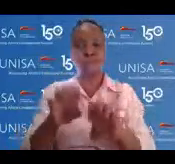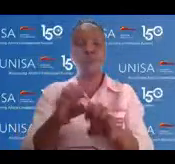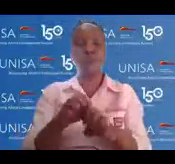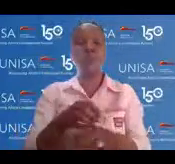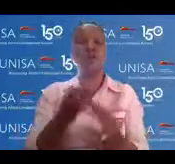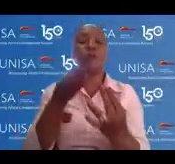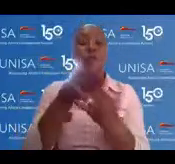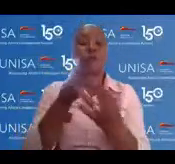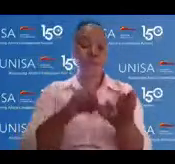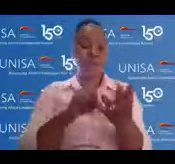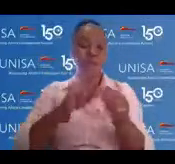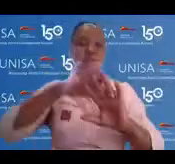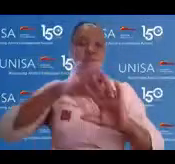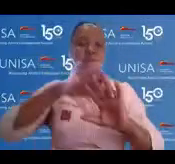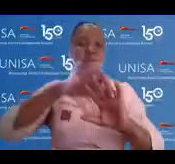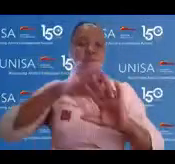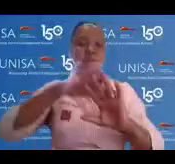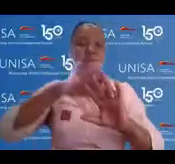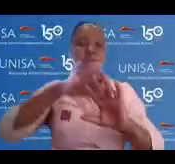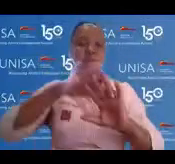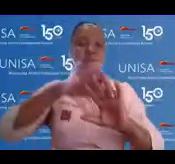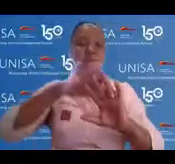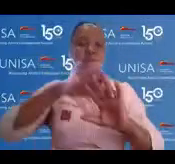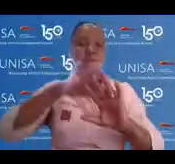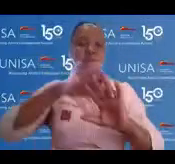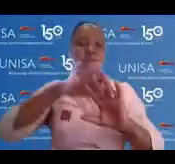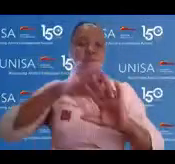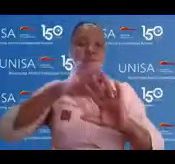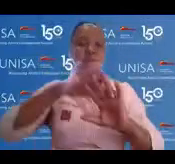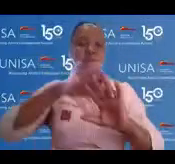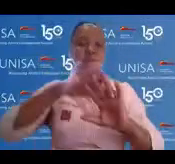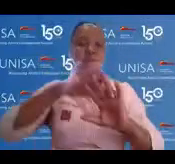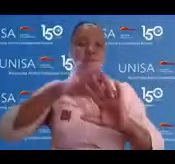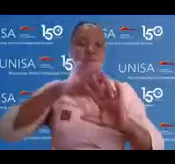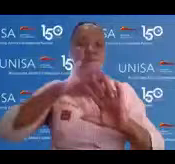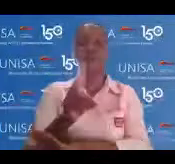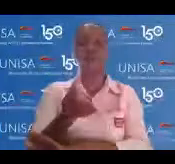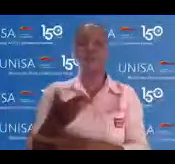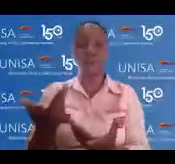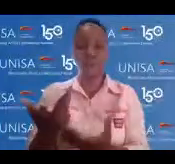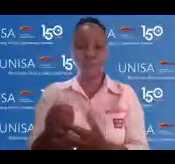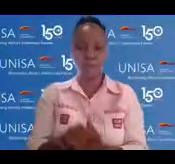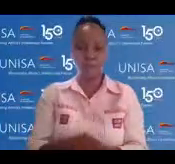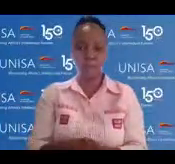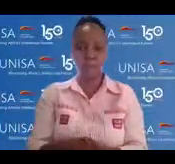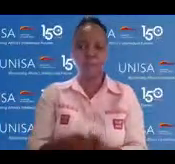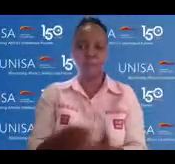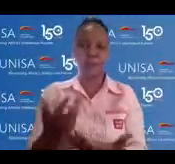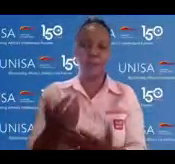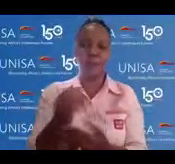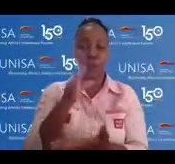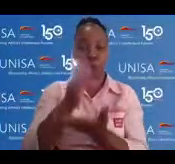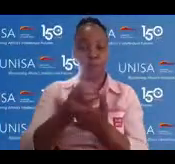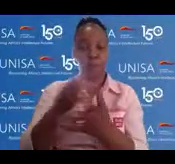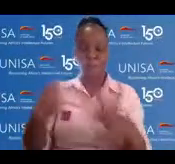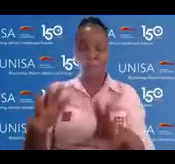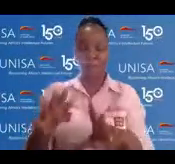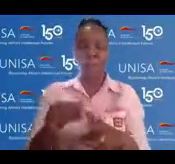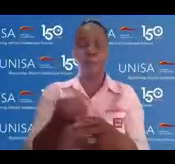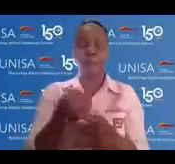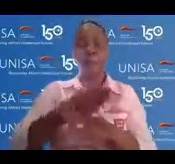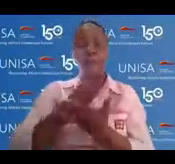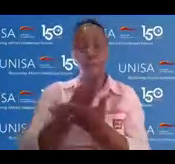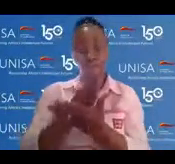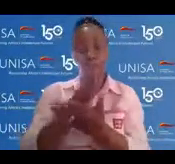then you just be ready for your examination. And also, after you've confirmed that, just make sure that you are ready,